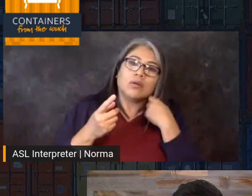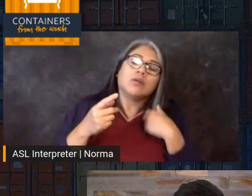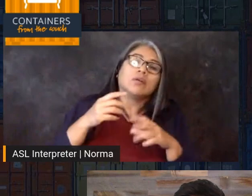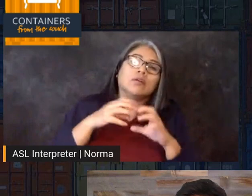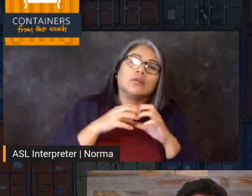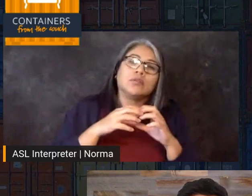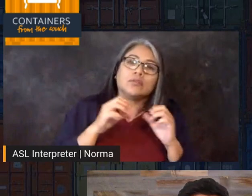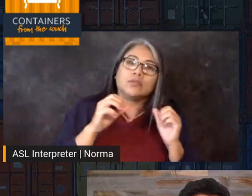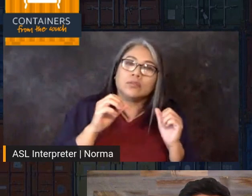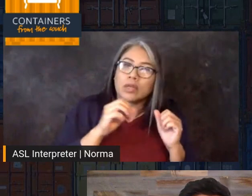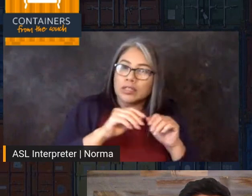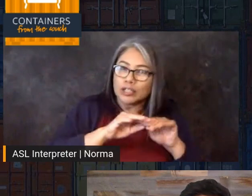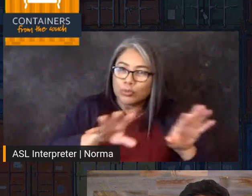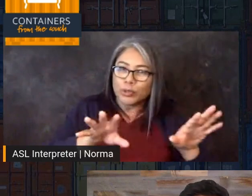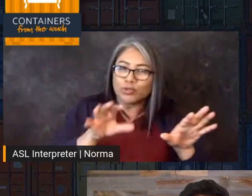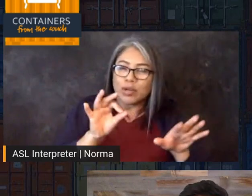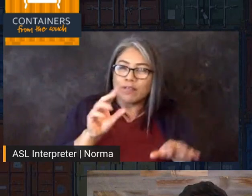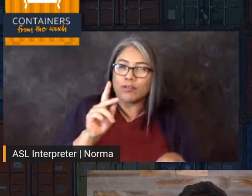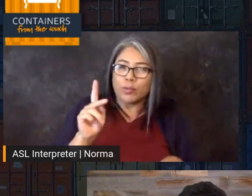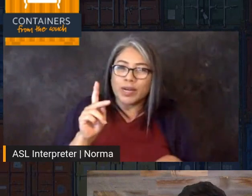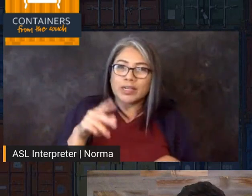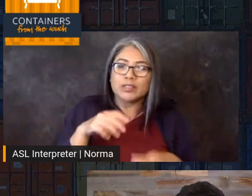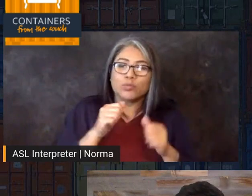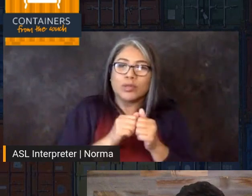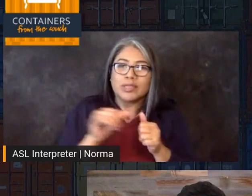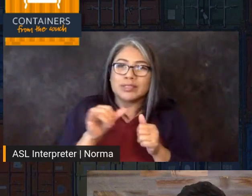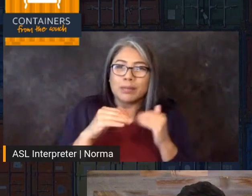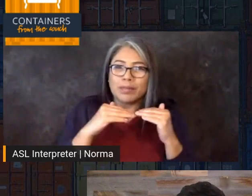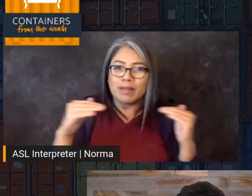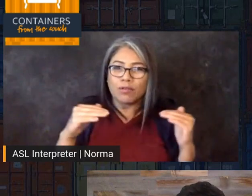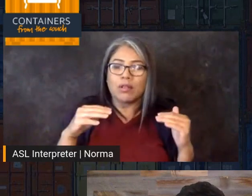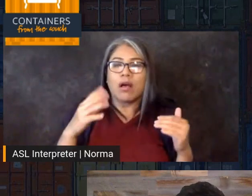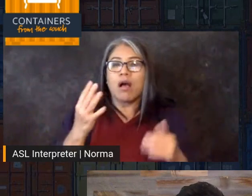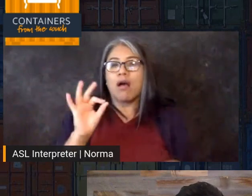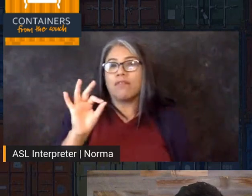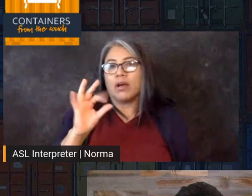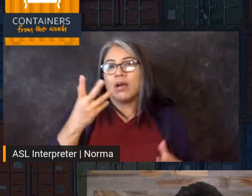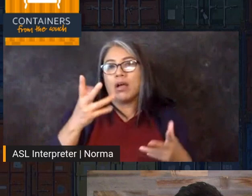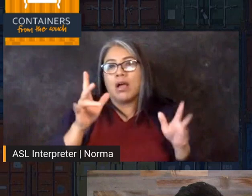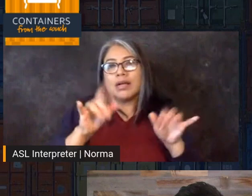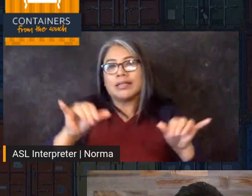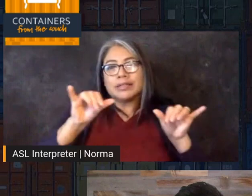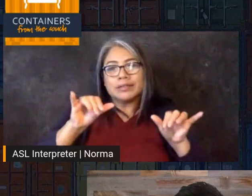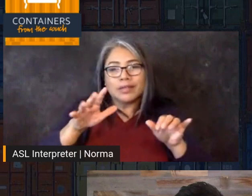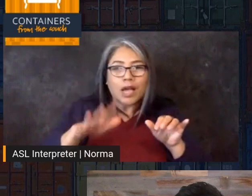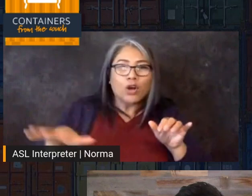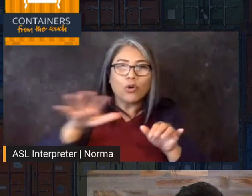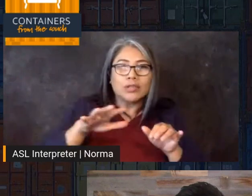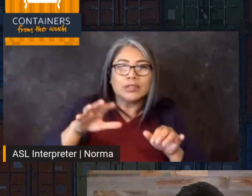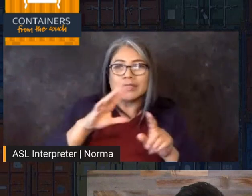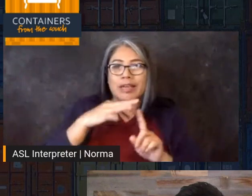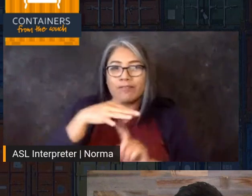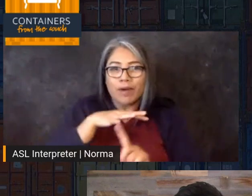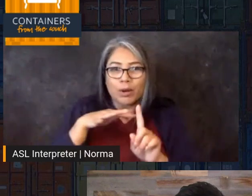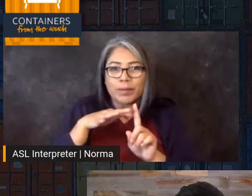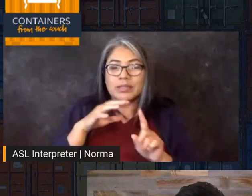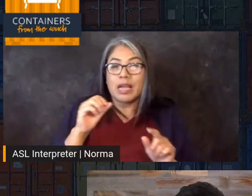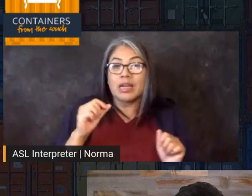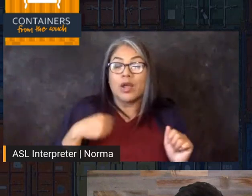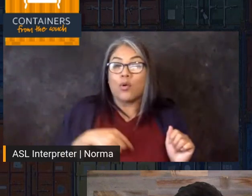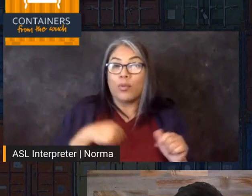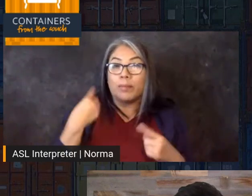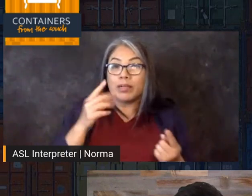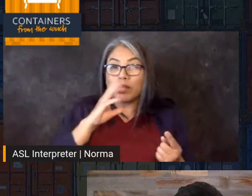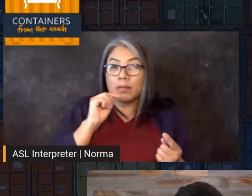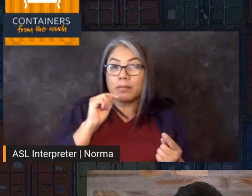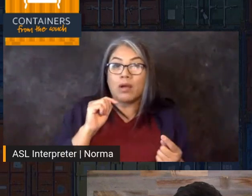that provides a basic distribution level consistency across these environments. And we've been talking a lot about disconnected